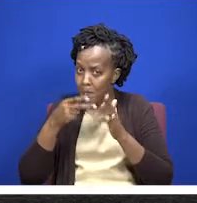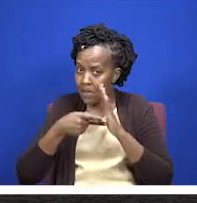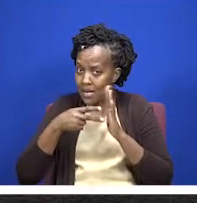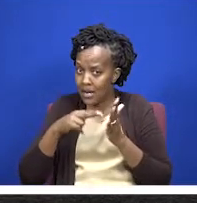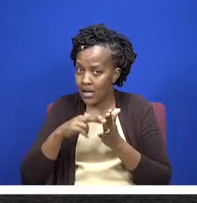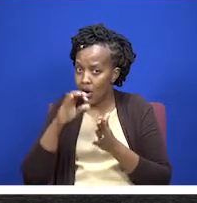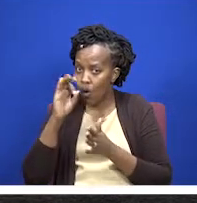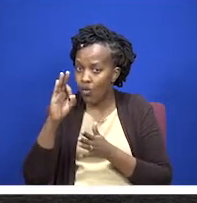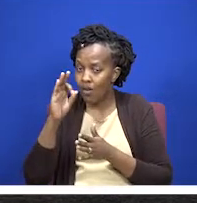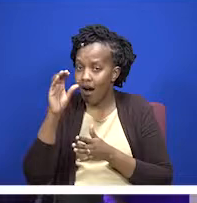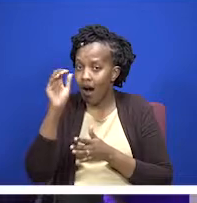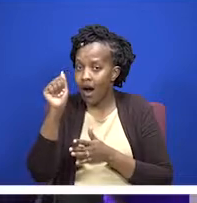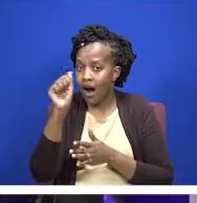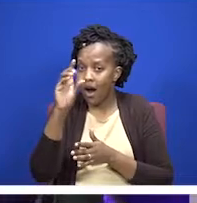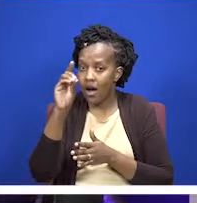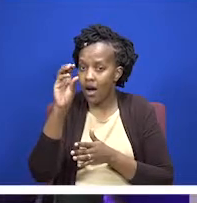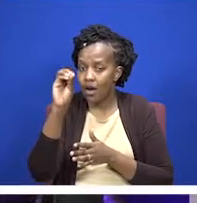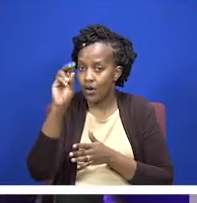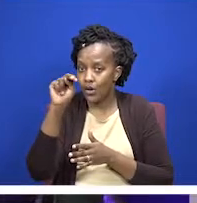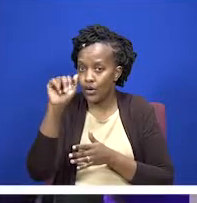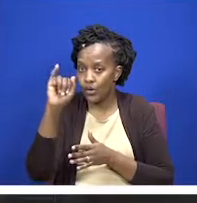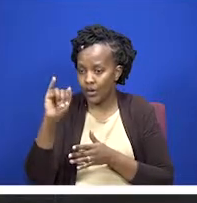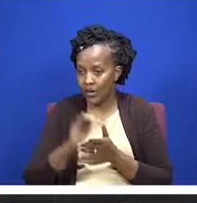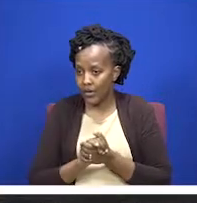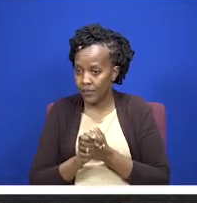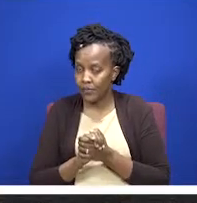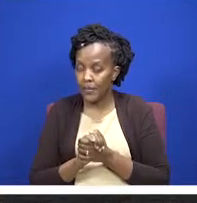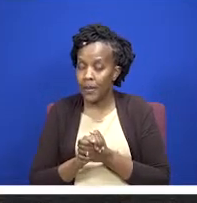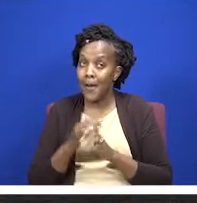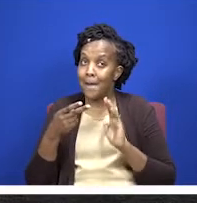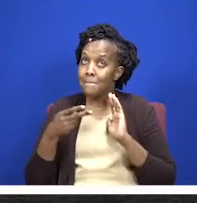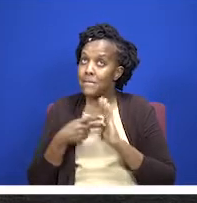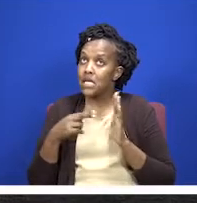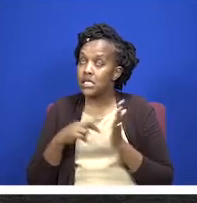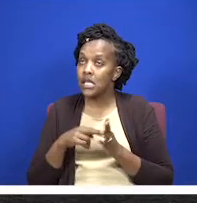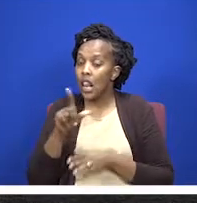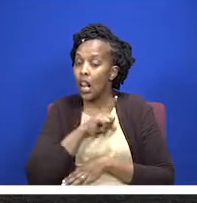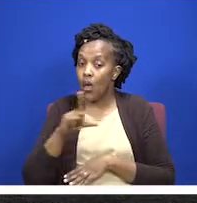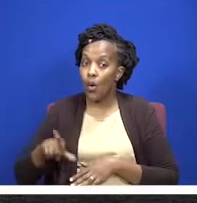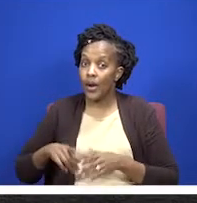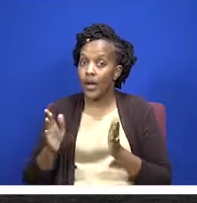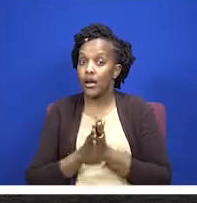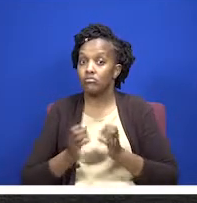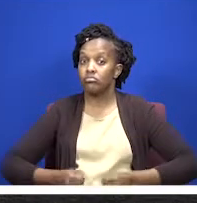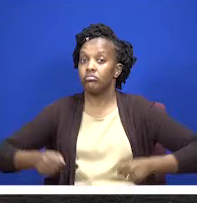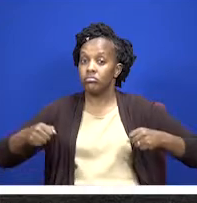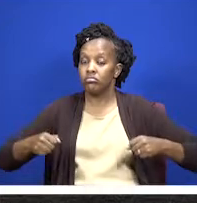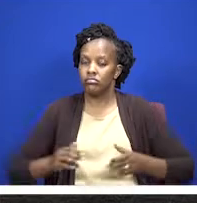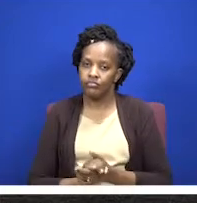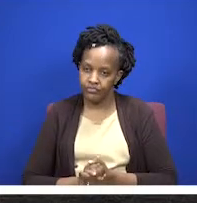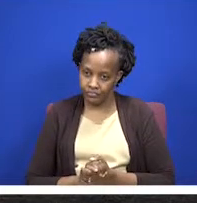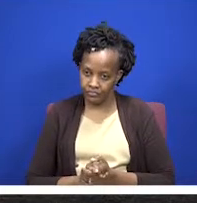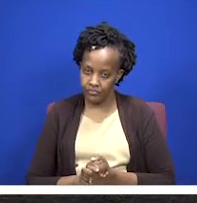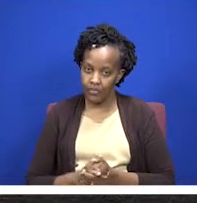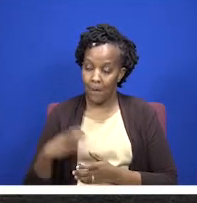Who is Adonai? Adonai means Lord and Master. Adonai means Lord and Master. Actually, it's